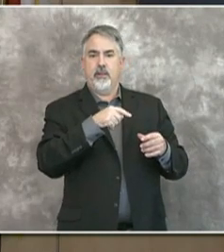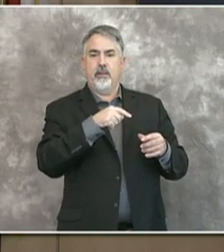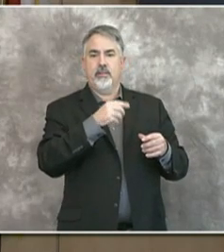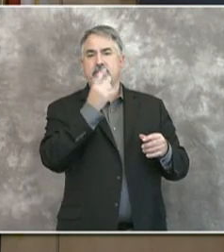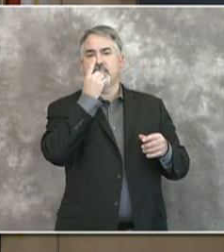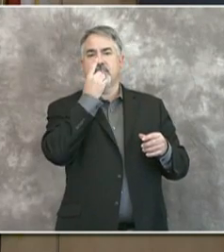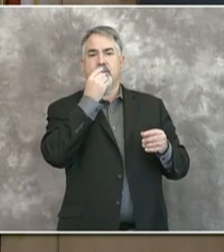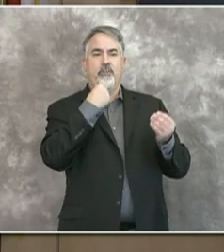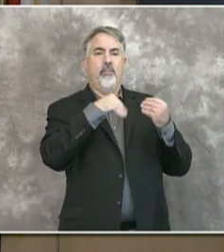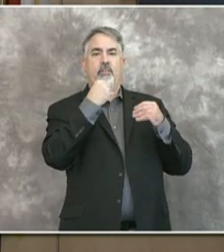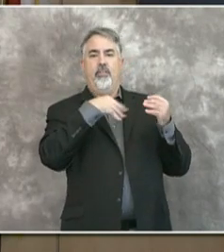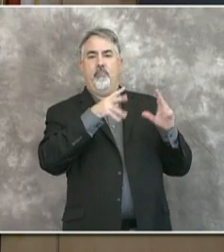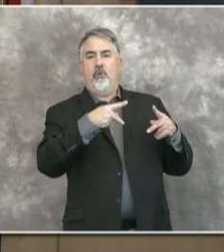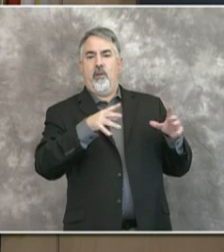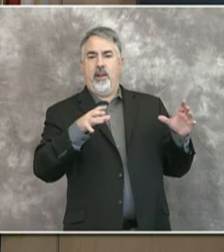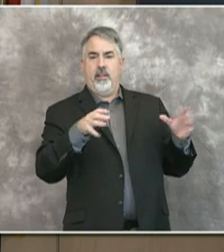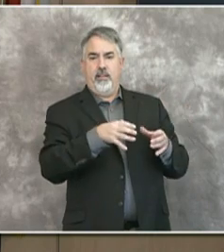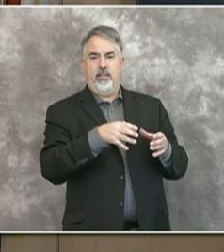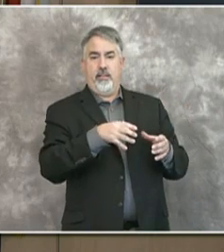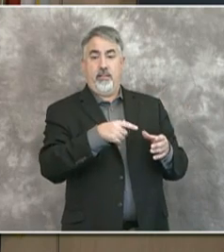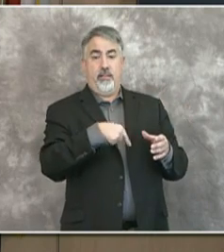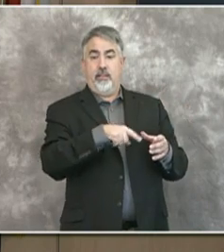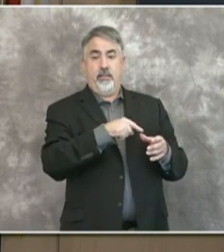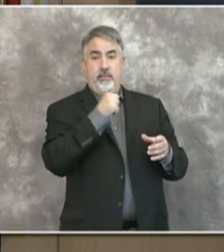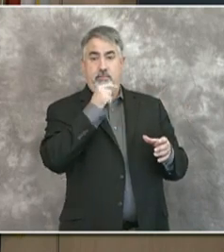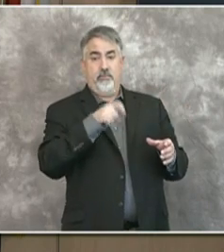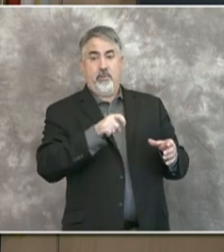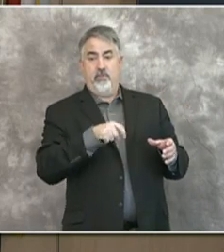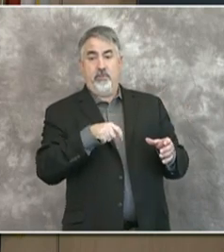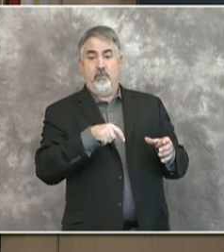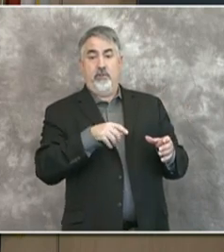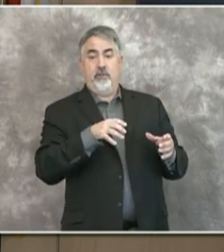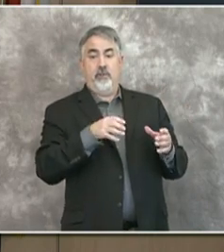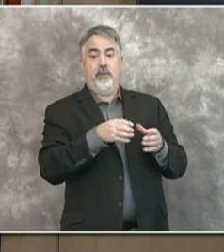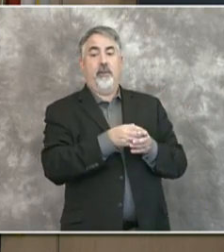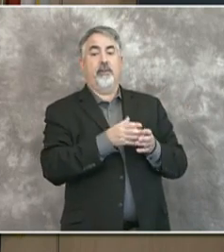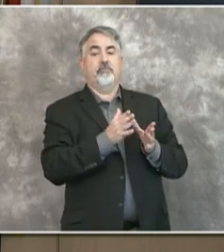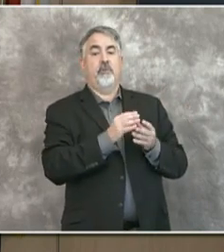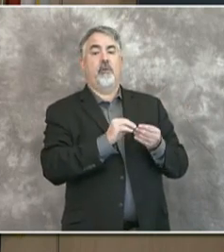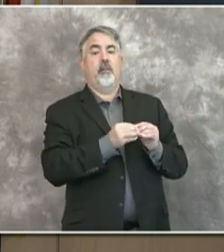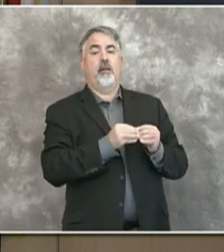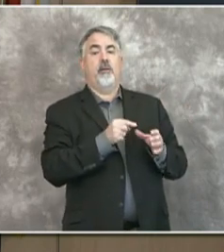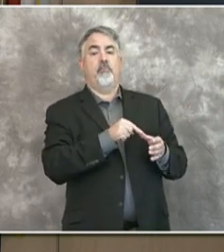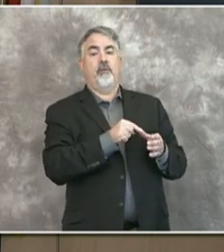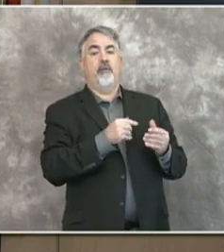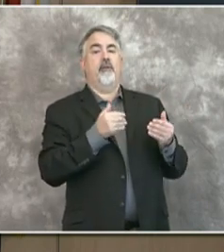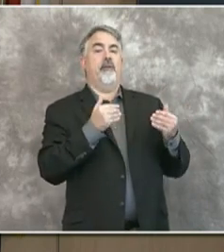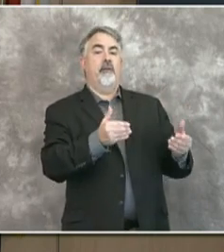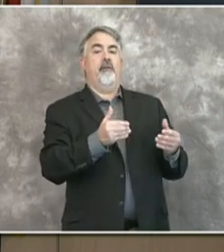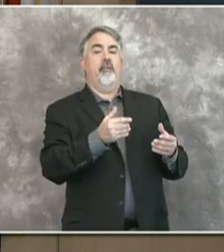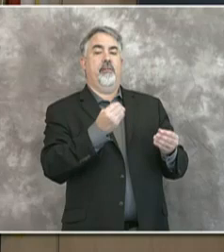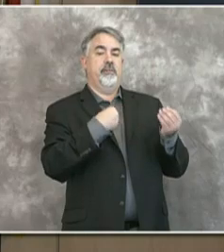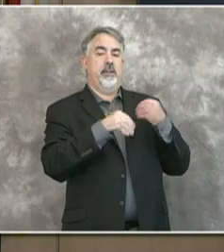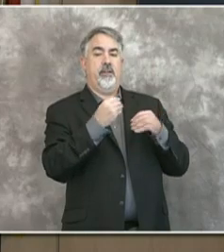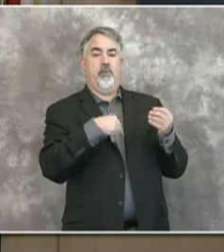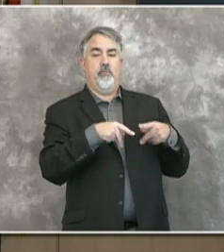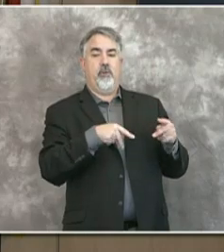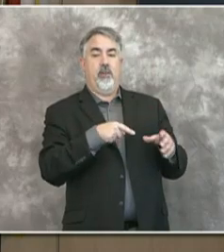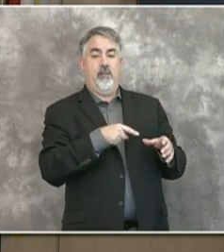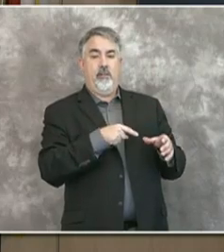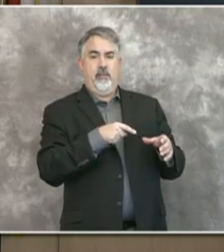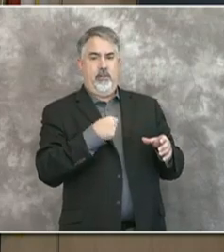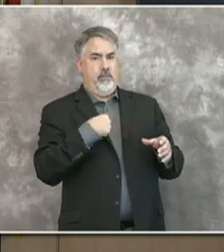unfortunate that, it was fortunate the number of people were small, but it was unfortunate in that we were able to trace a specific cluster of